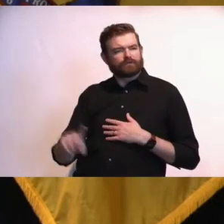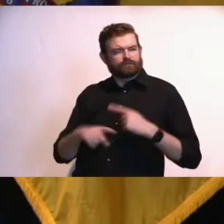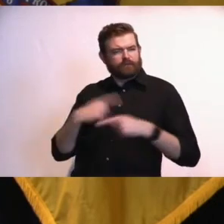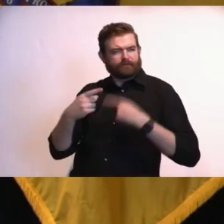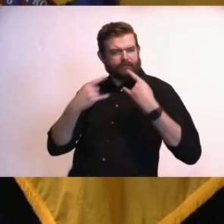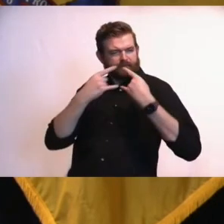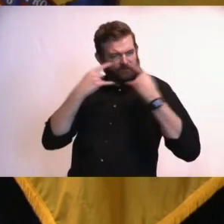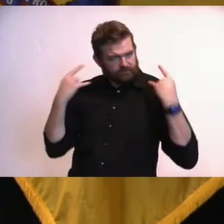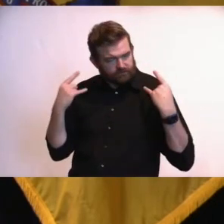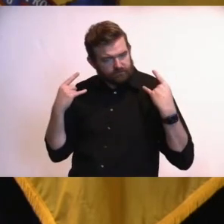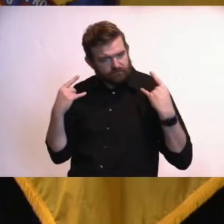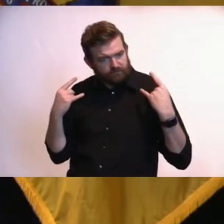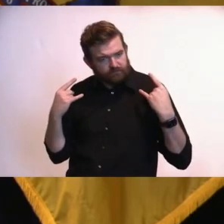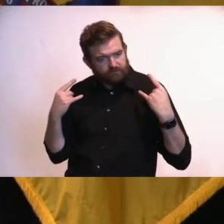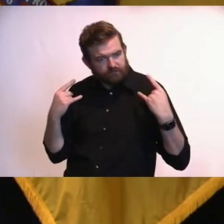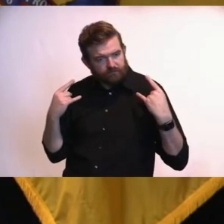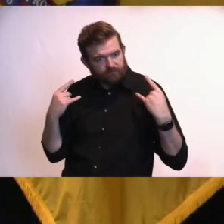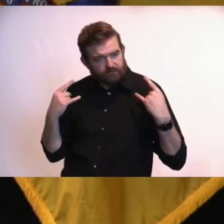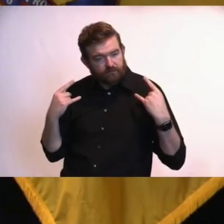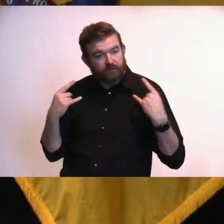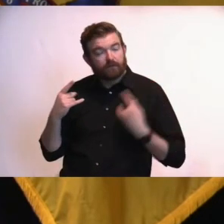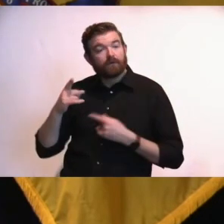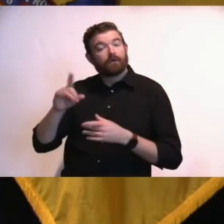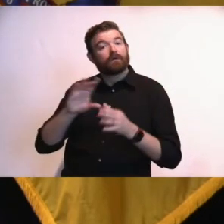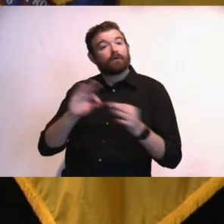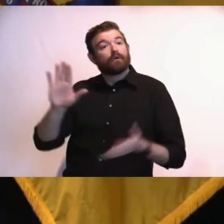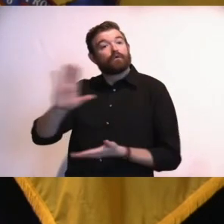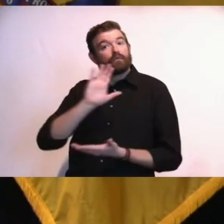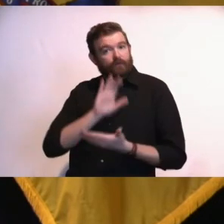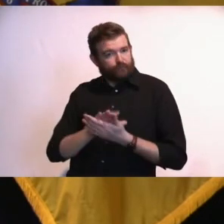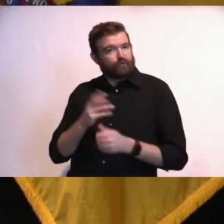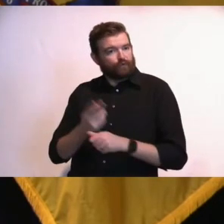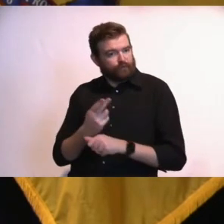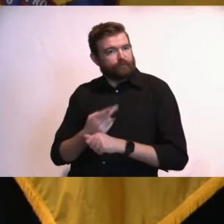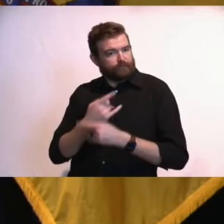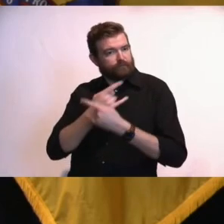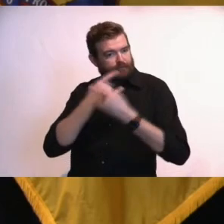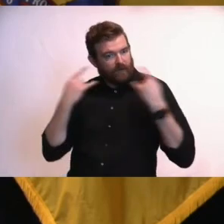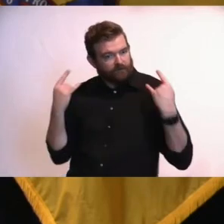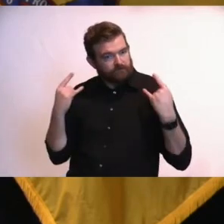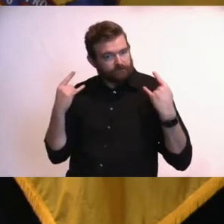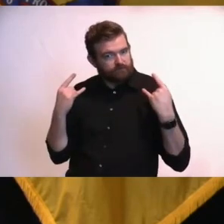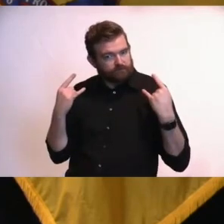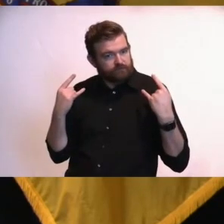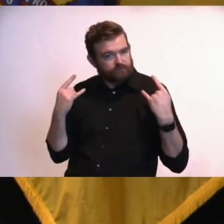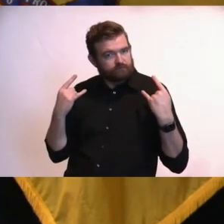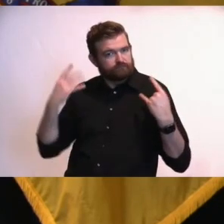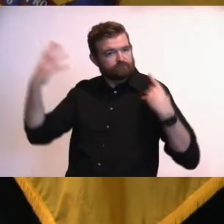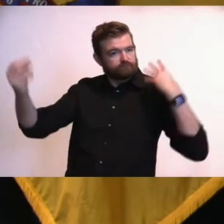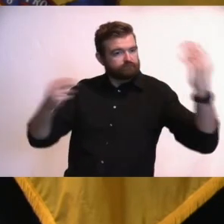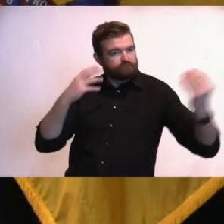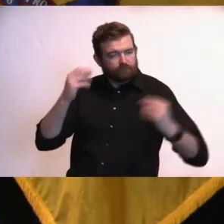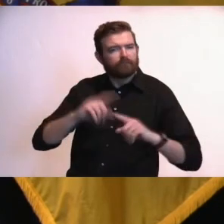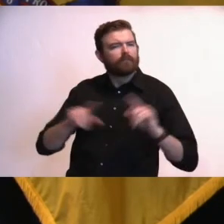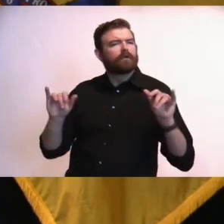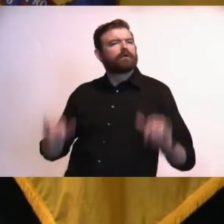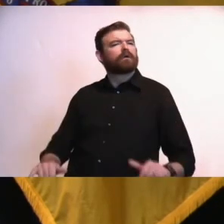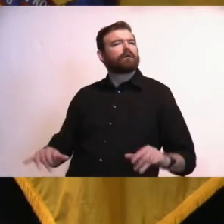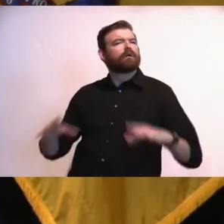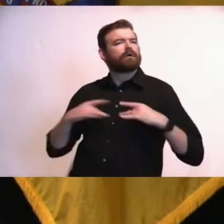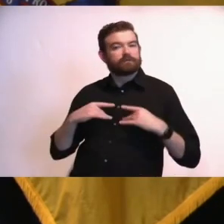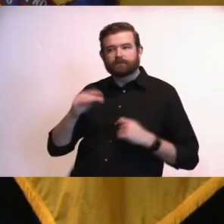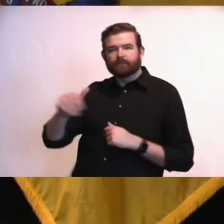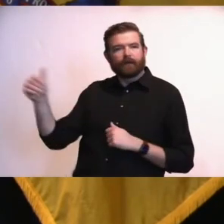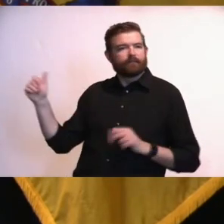said that Tammy wears a mask when there's any question about where she goes, and she got COVID, and it seems like a lot of other people have